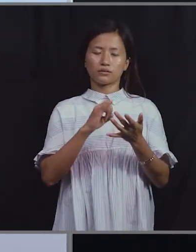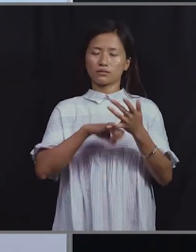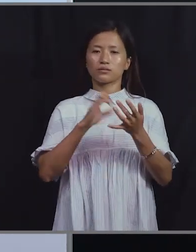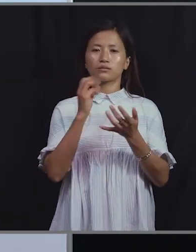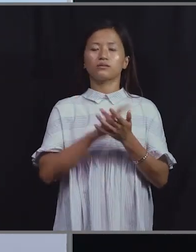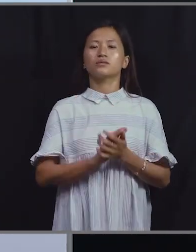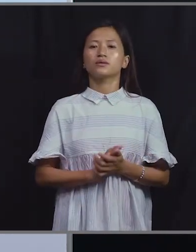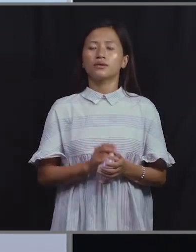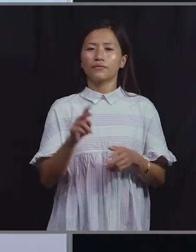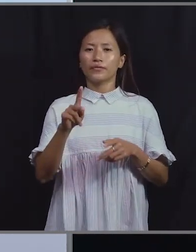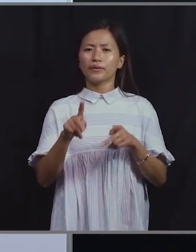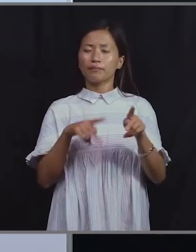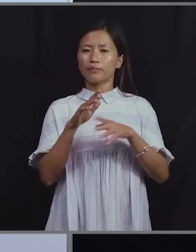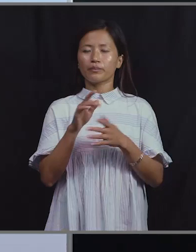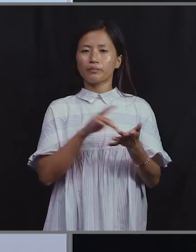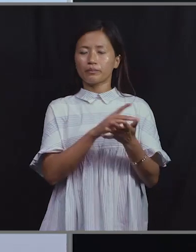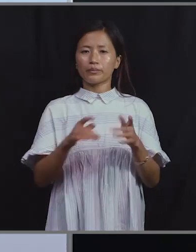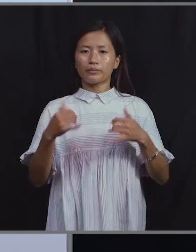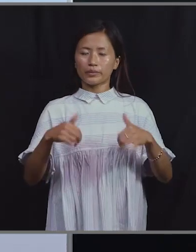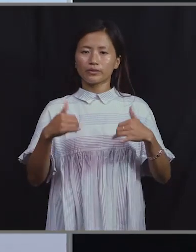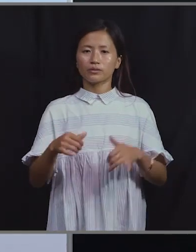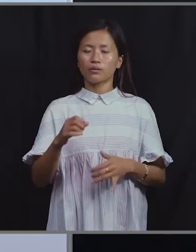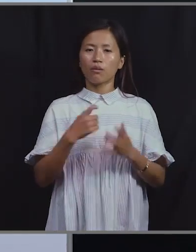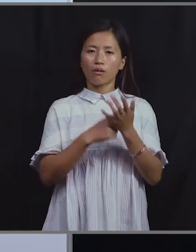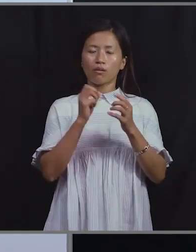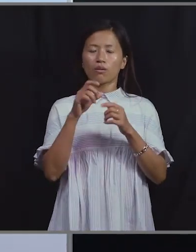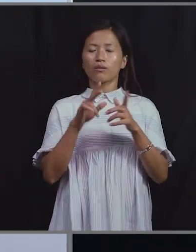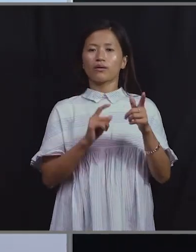because they play the role of mediating.